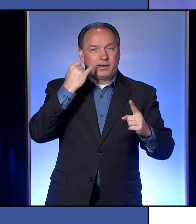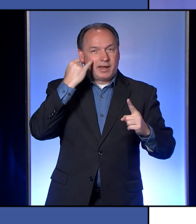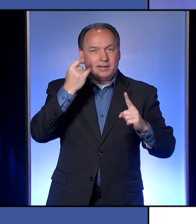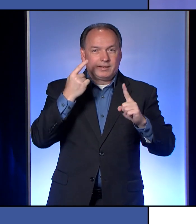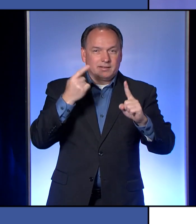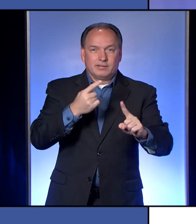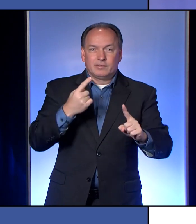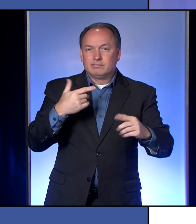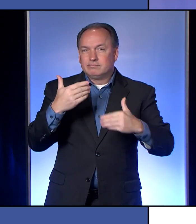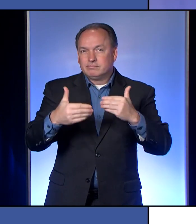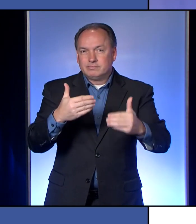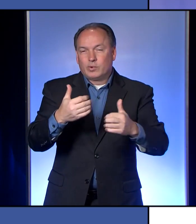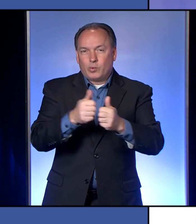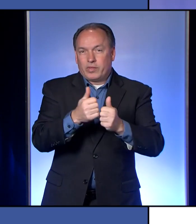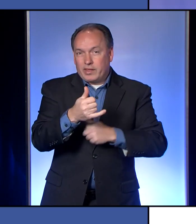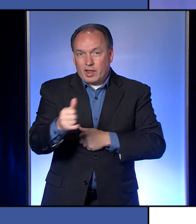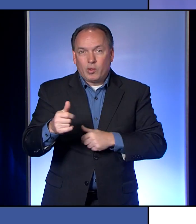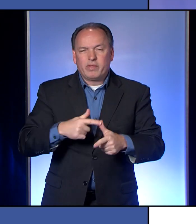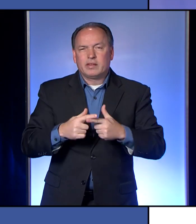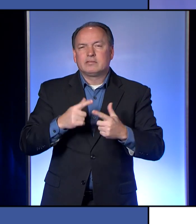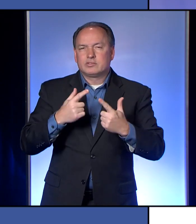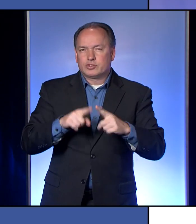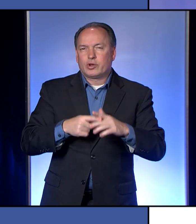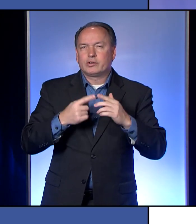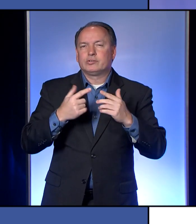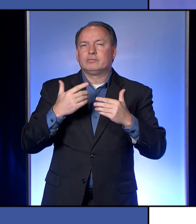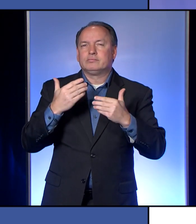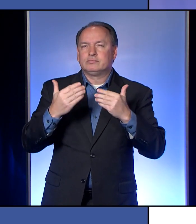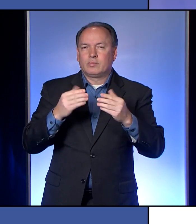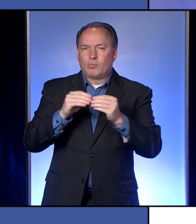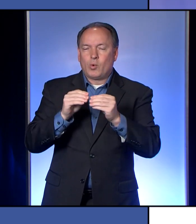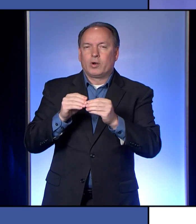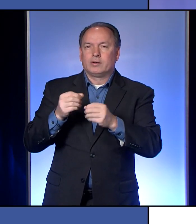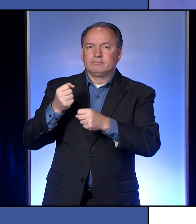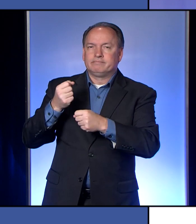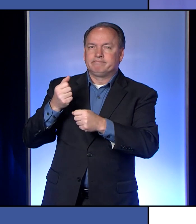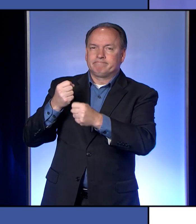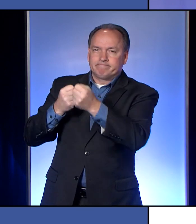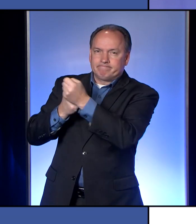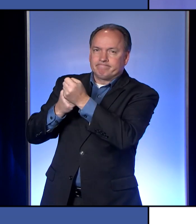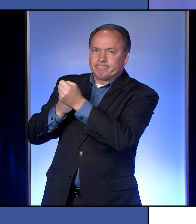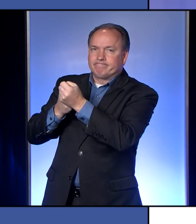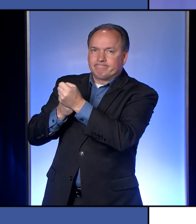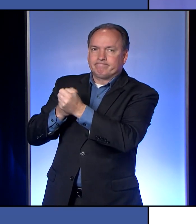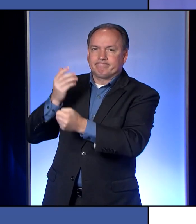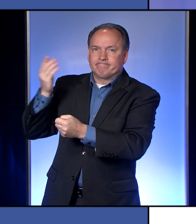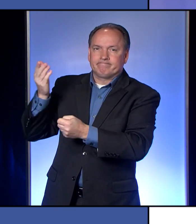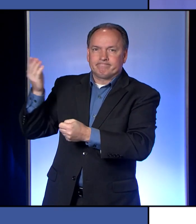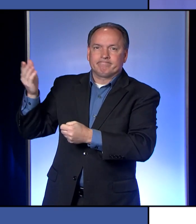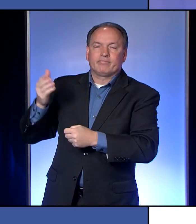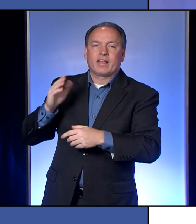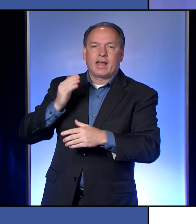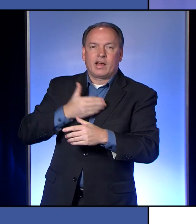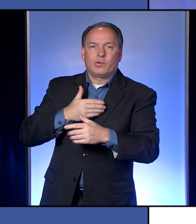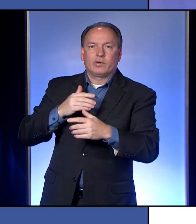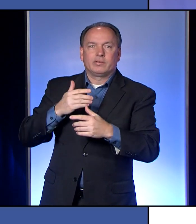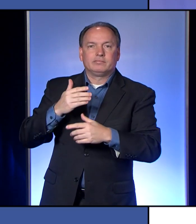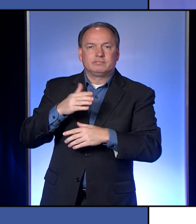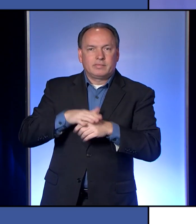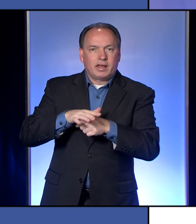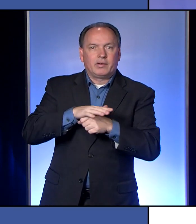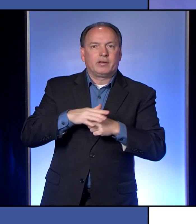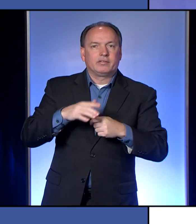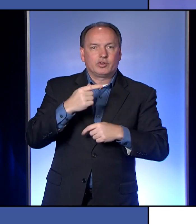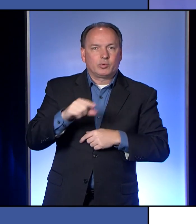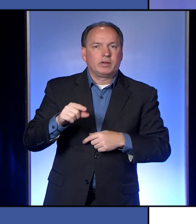with the yellow phase. And then I think we can really start to lobby and advocate for our region to move to a green phase where many more of those businesses